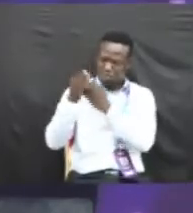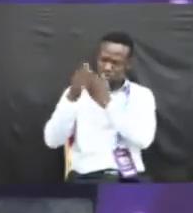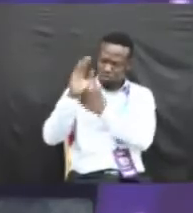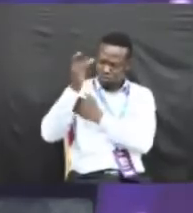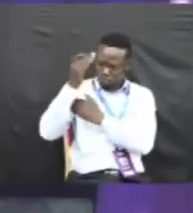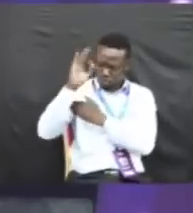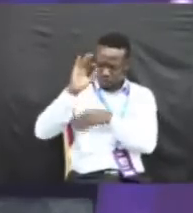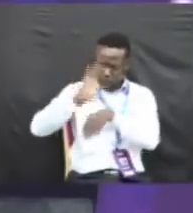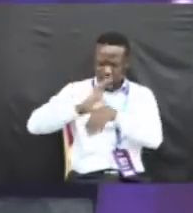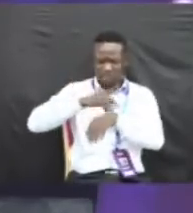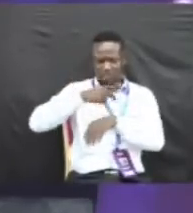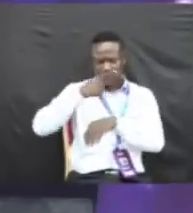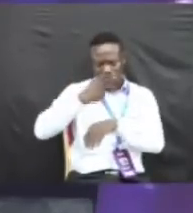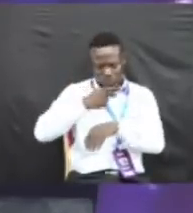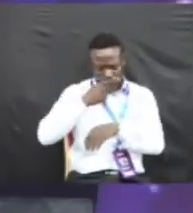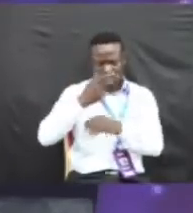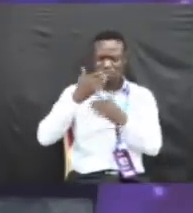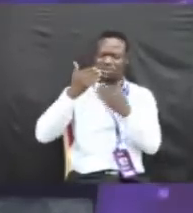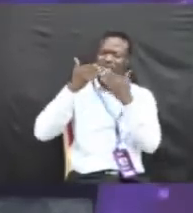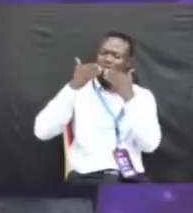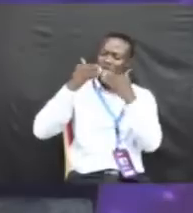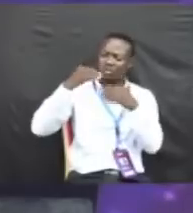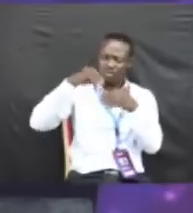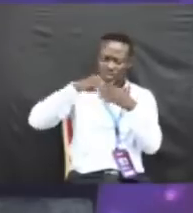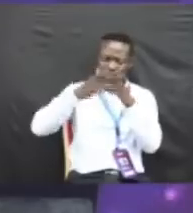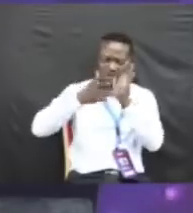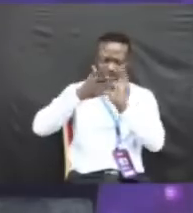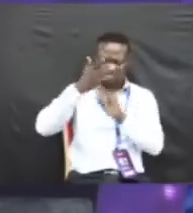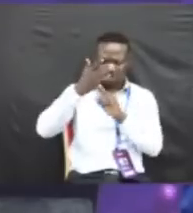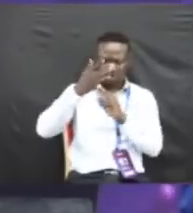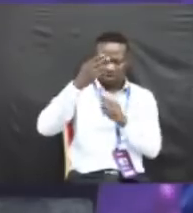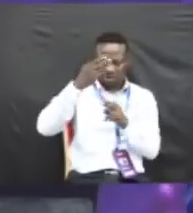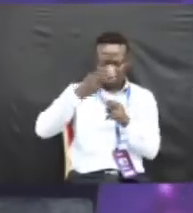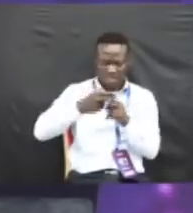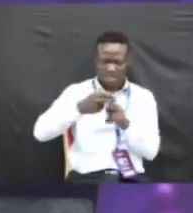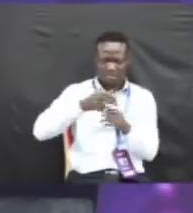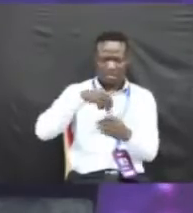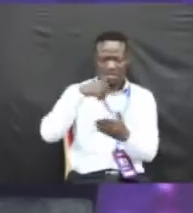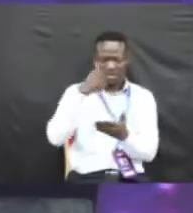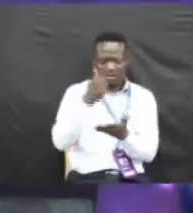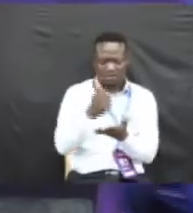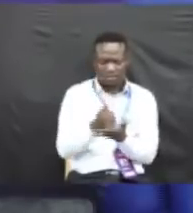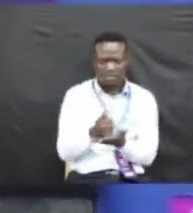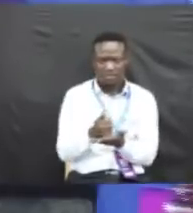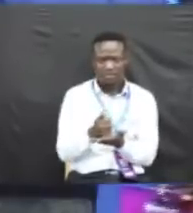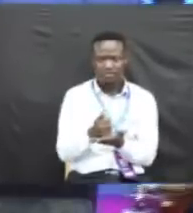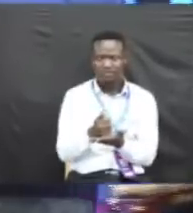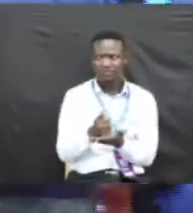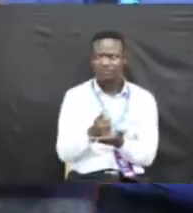church. Thank you in Jesus mighty name. Amen.